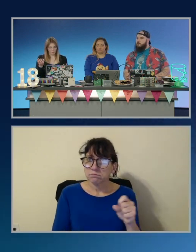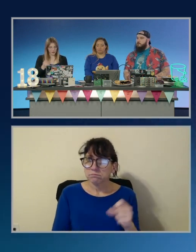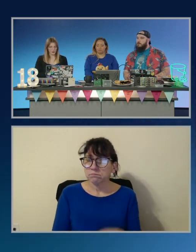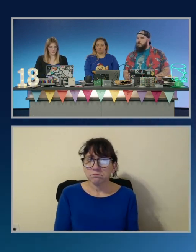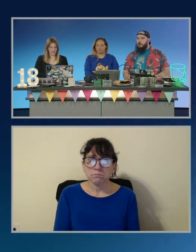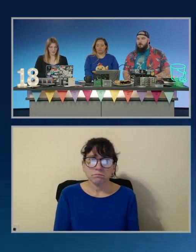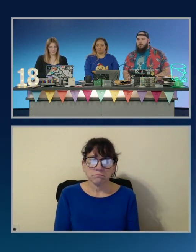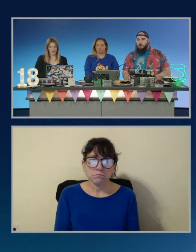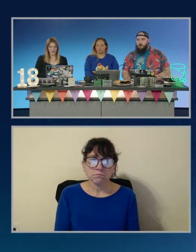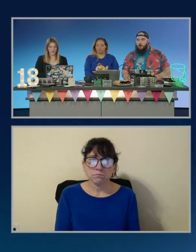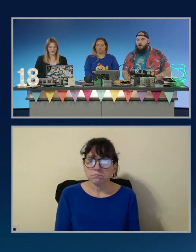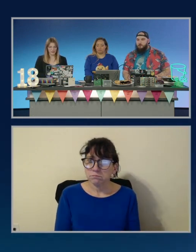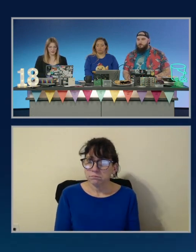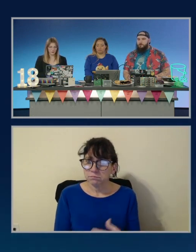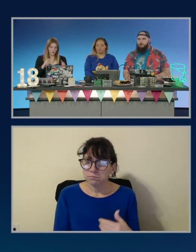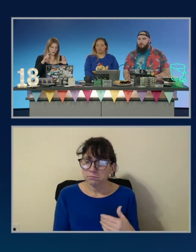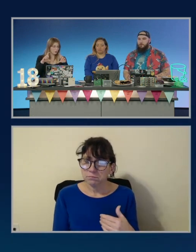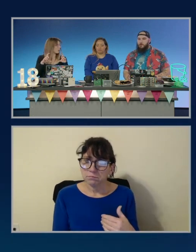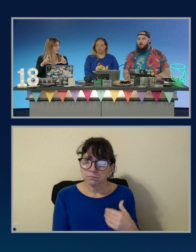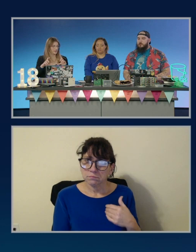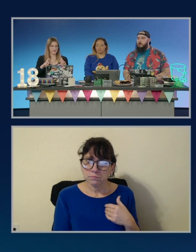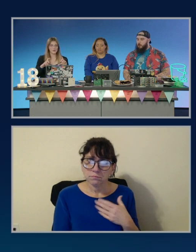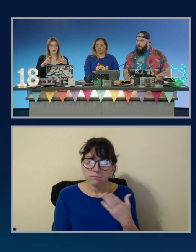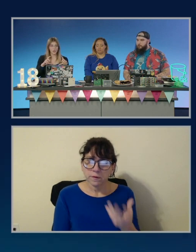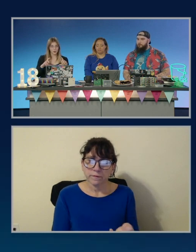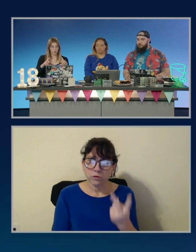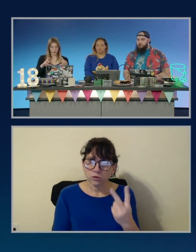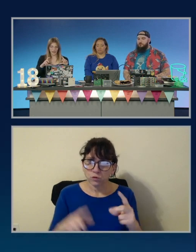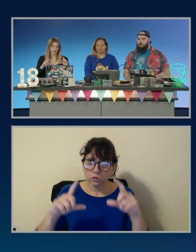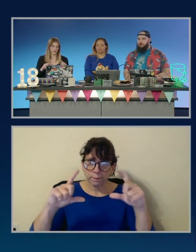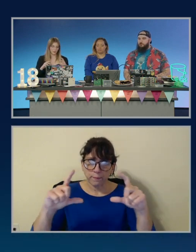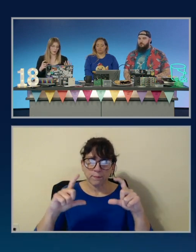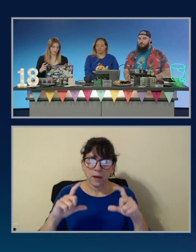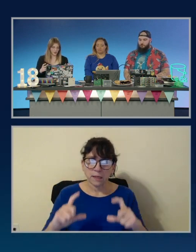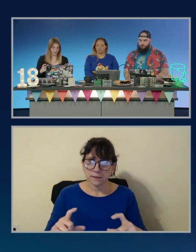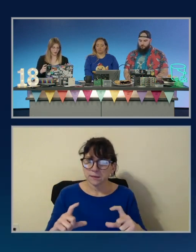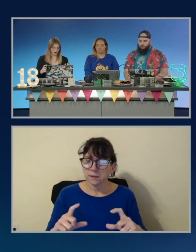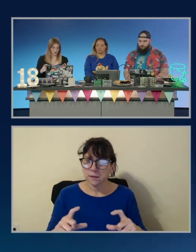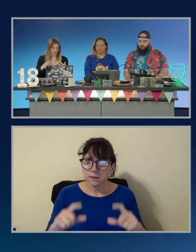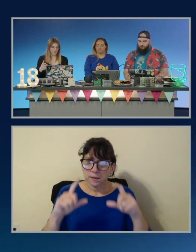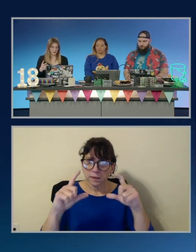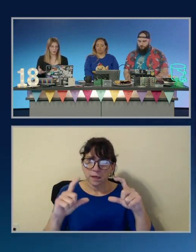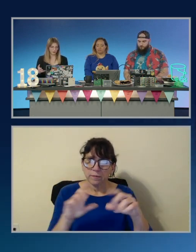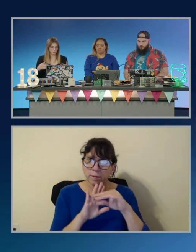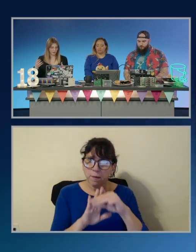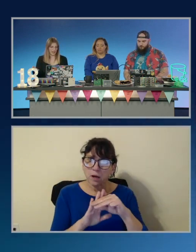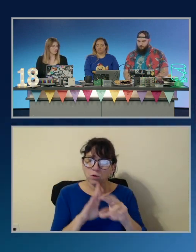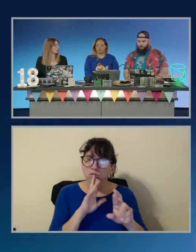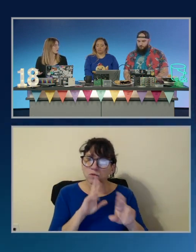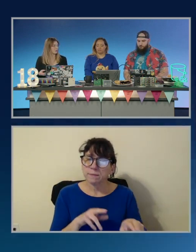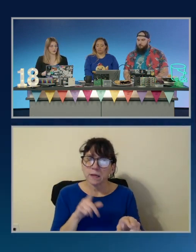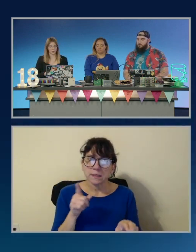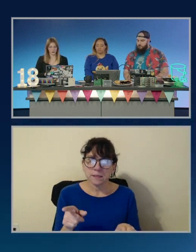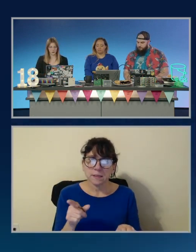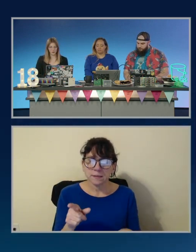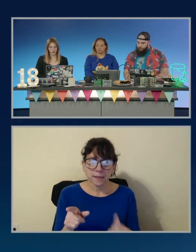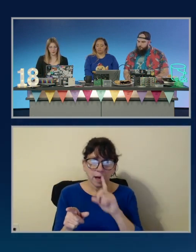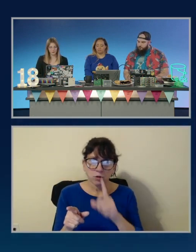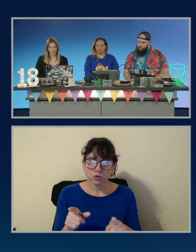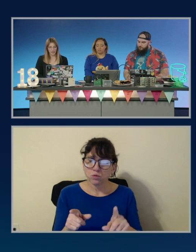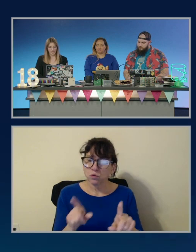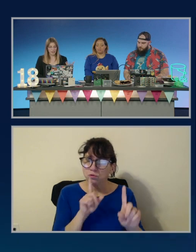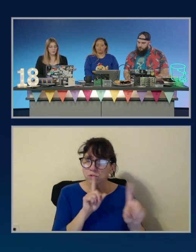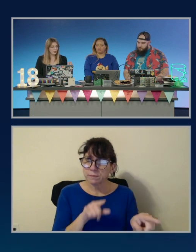got our response here, and we've got two boxes. Okay. So at the top, you have the model response. So this is what the actual response was from the